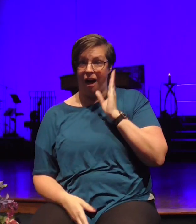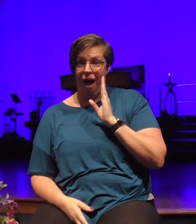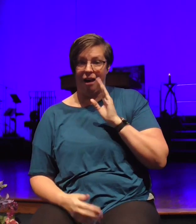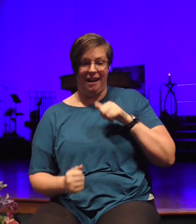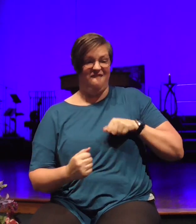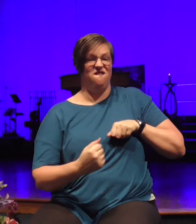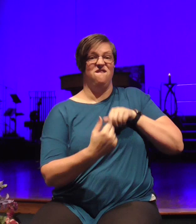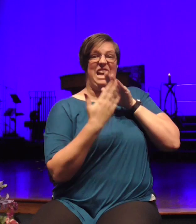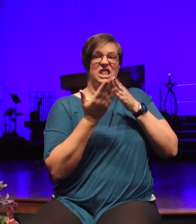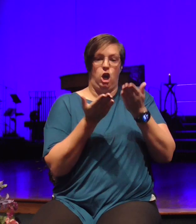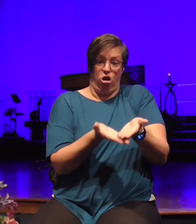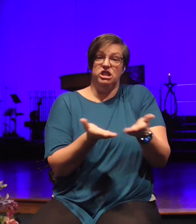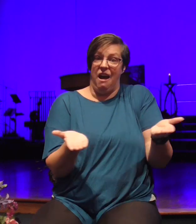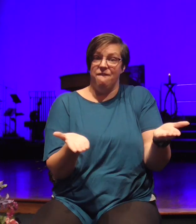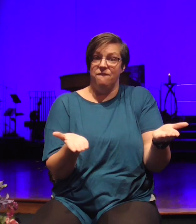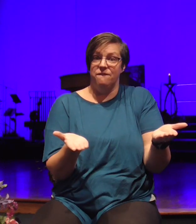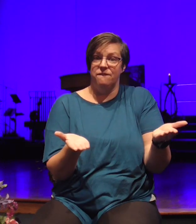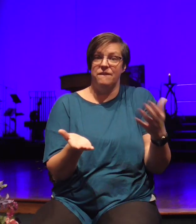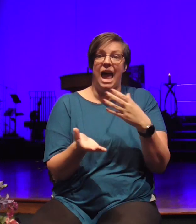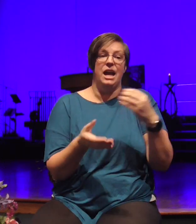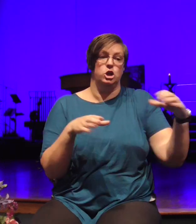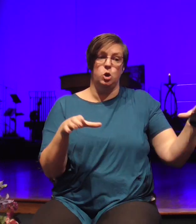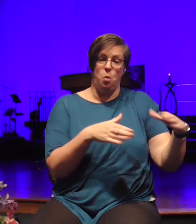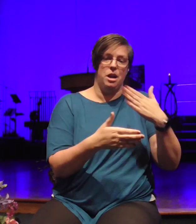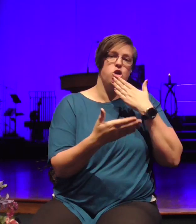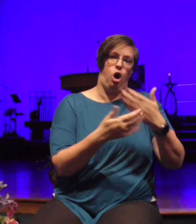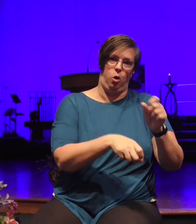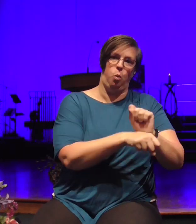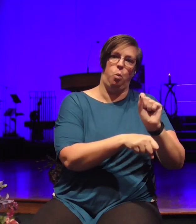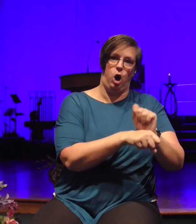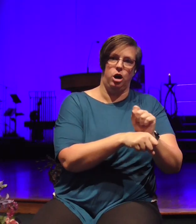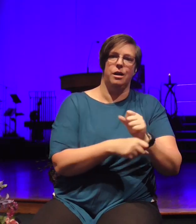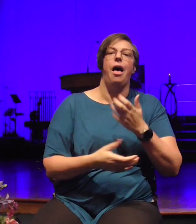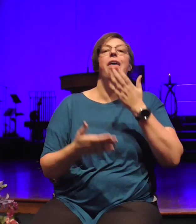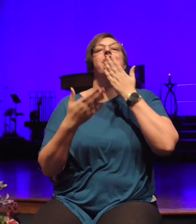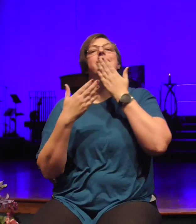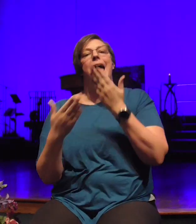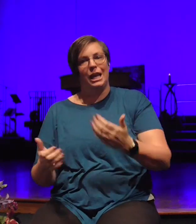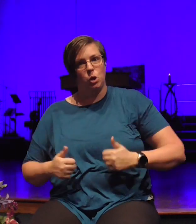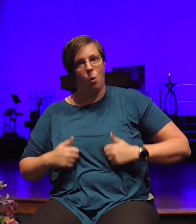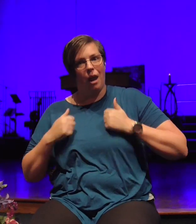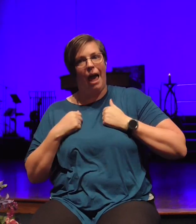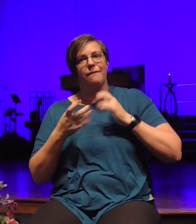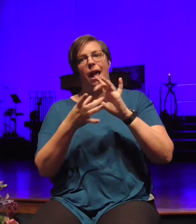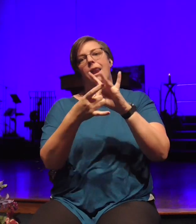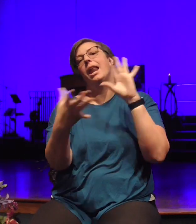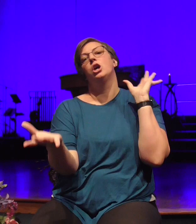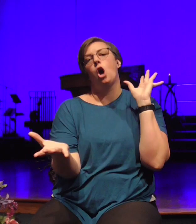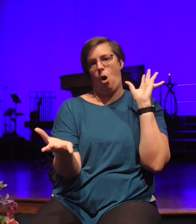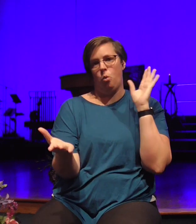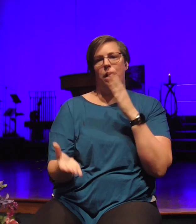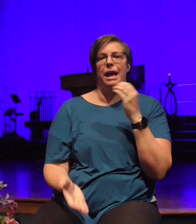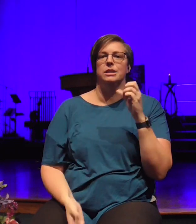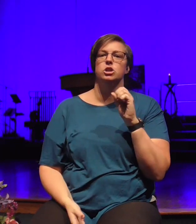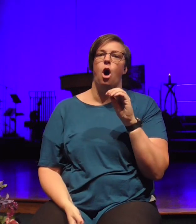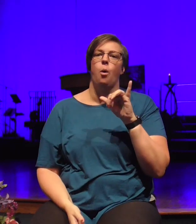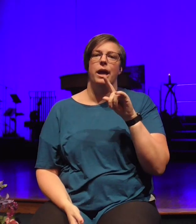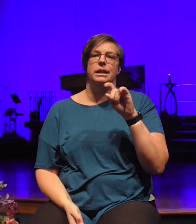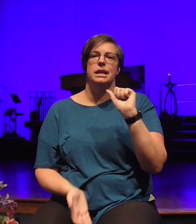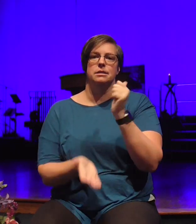stuff, and doing good work. Thank you, life. We let this go, we let it be, and so it is. Amen.